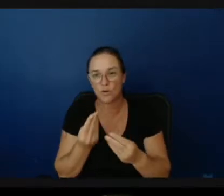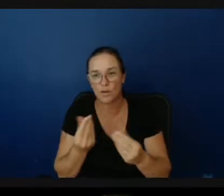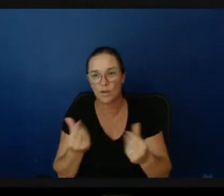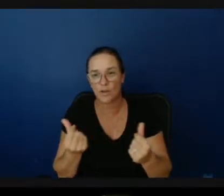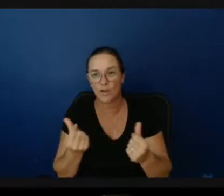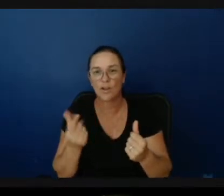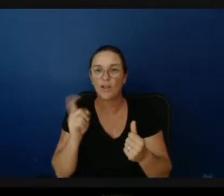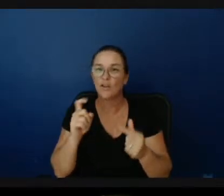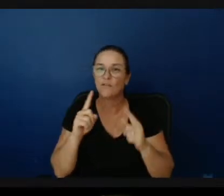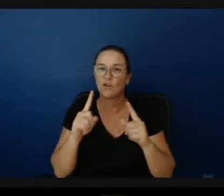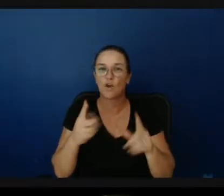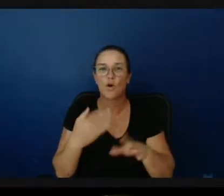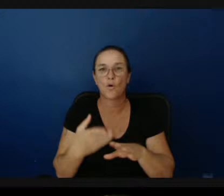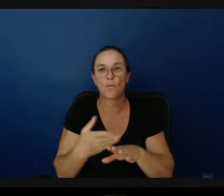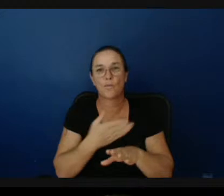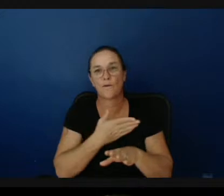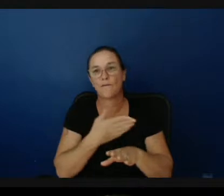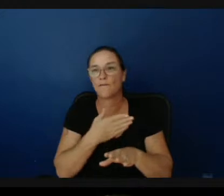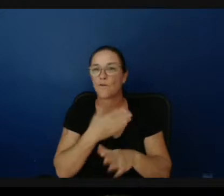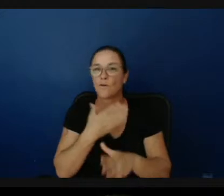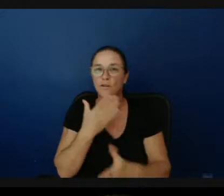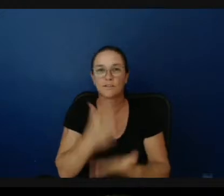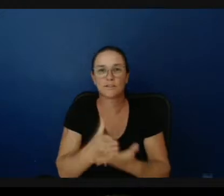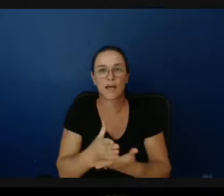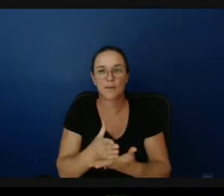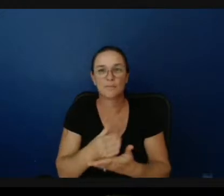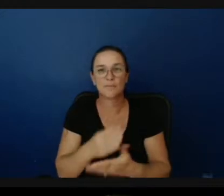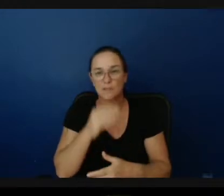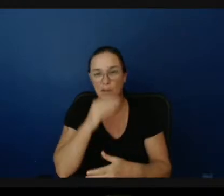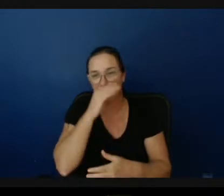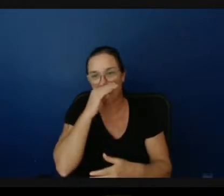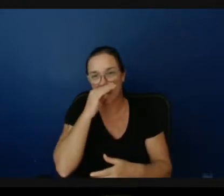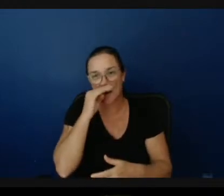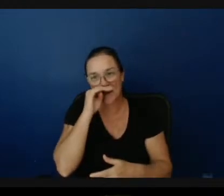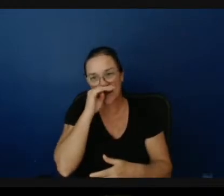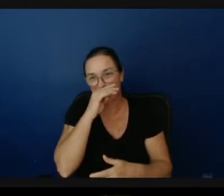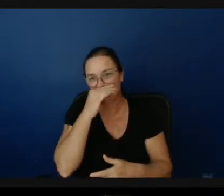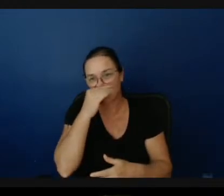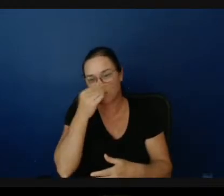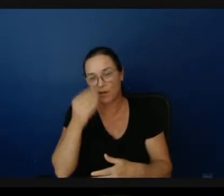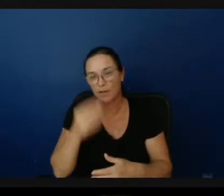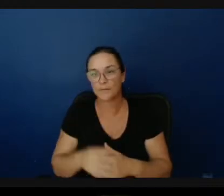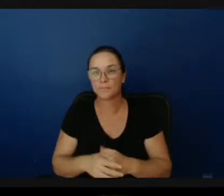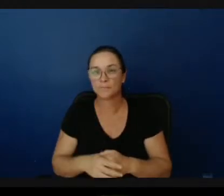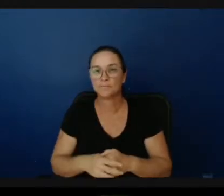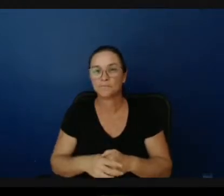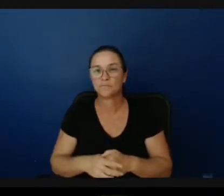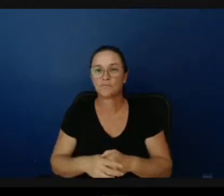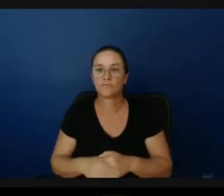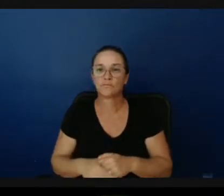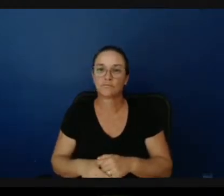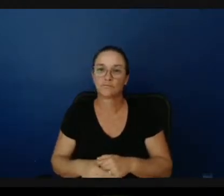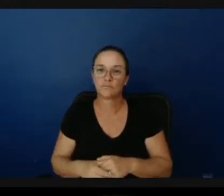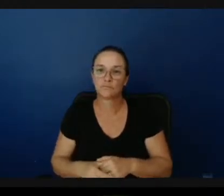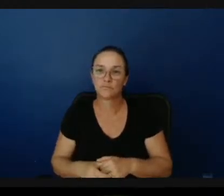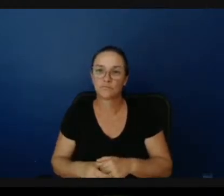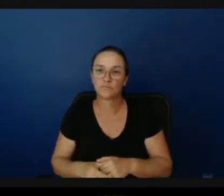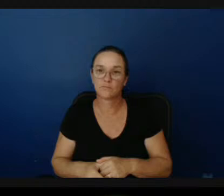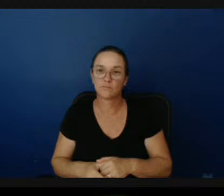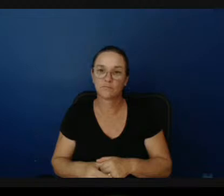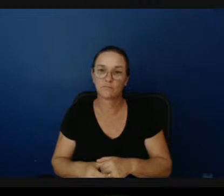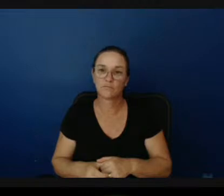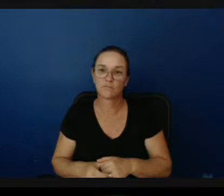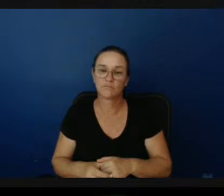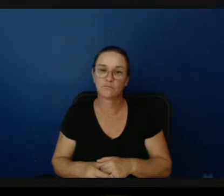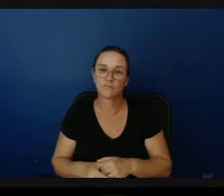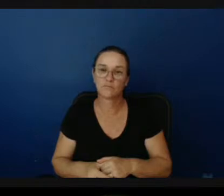down. And we're about at that point where it starts to turn off. We can see some of those